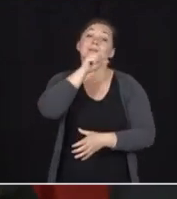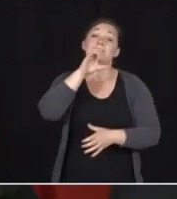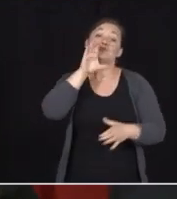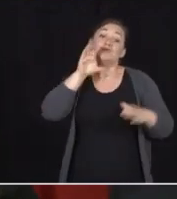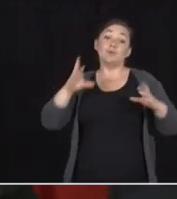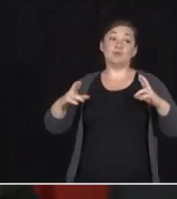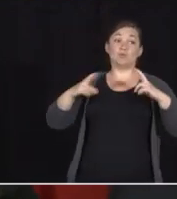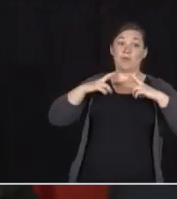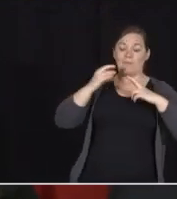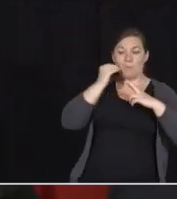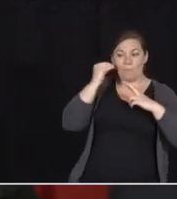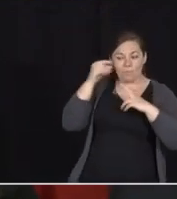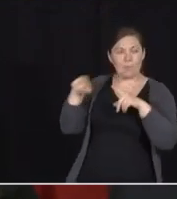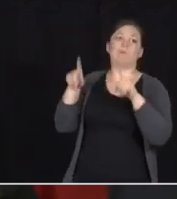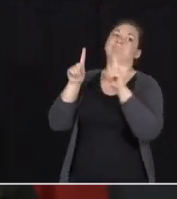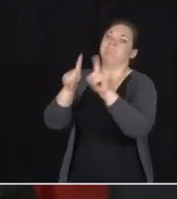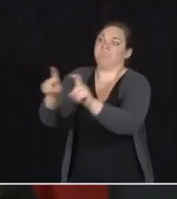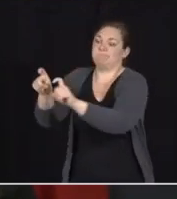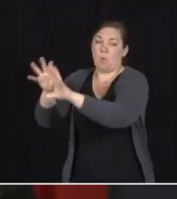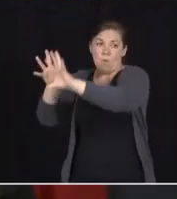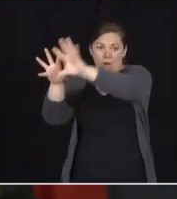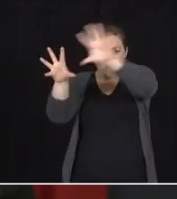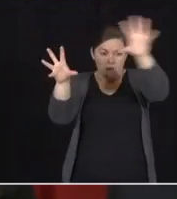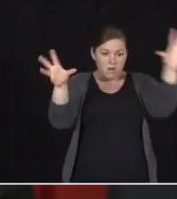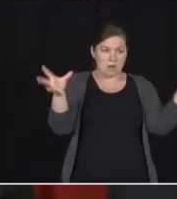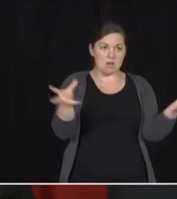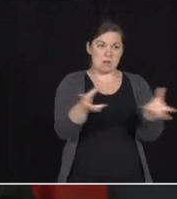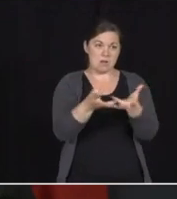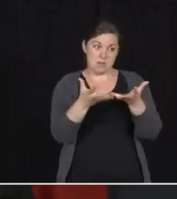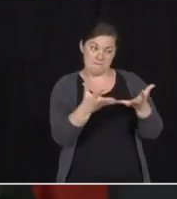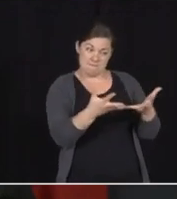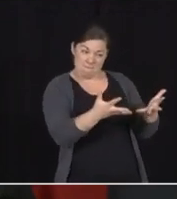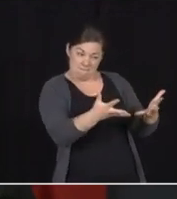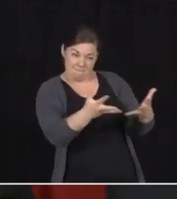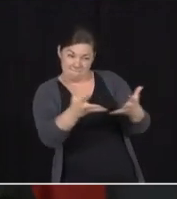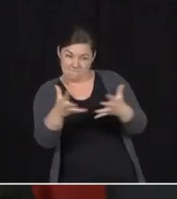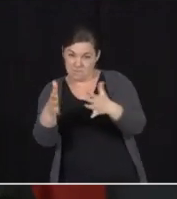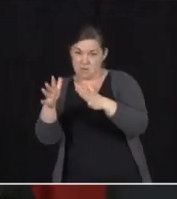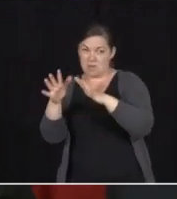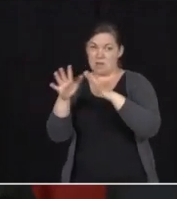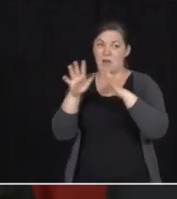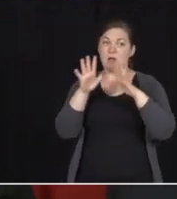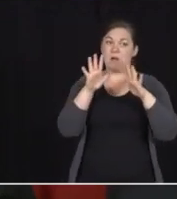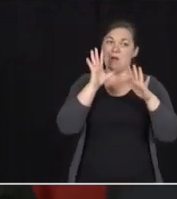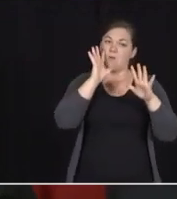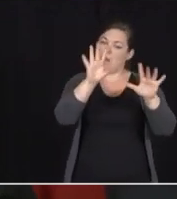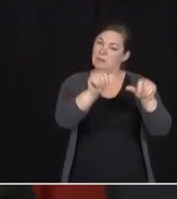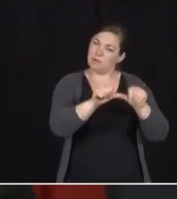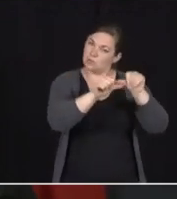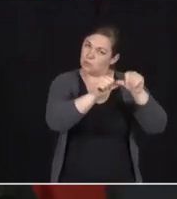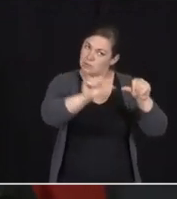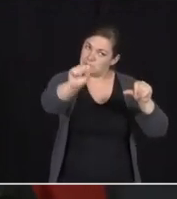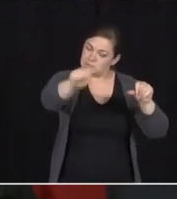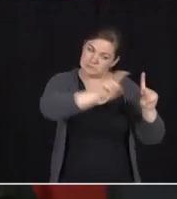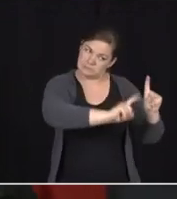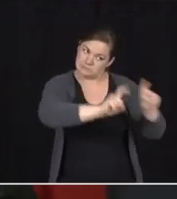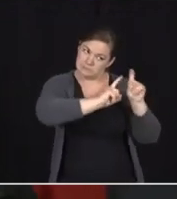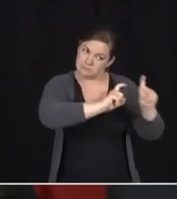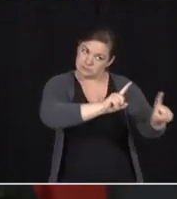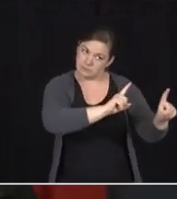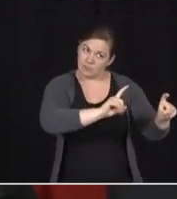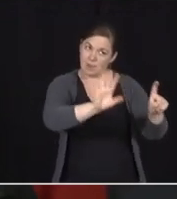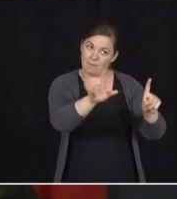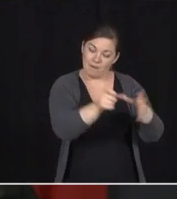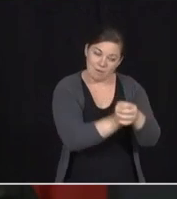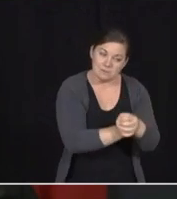to be tested. We went through it. Now we're going to move. We're going to continue testing long-term care. We're building new resources up